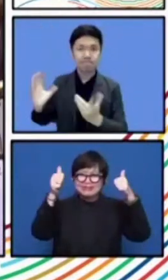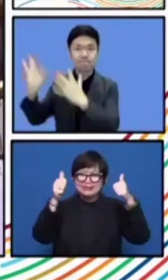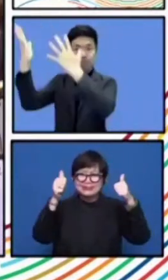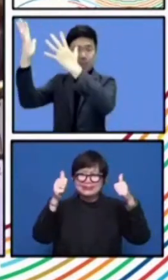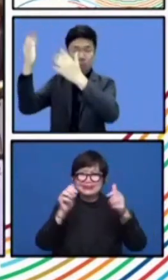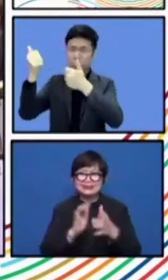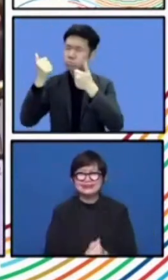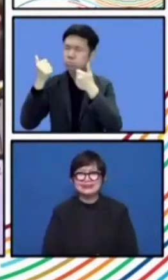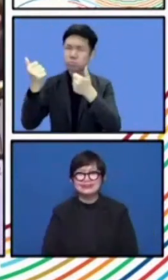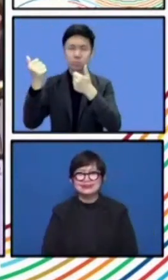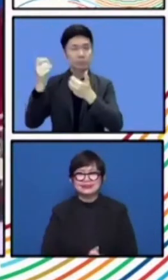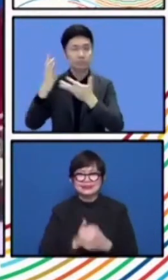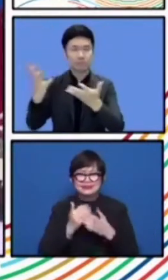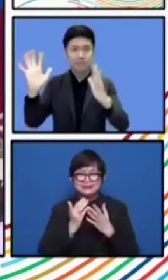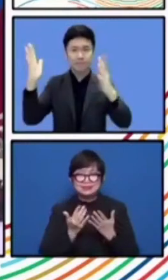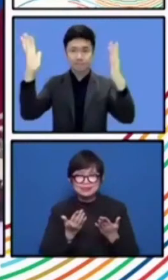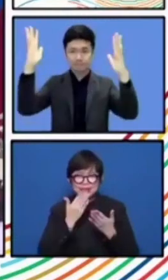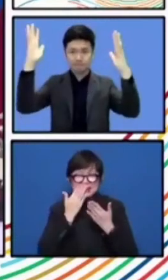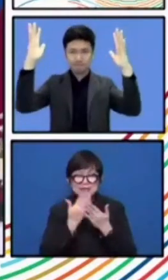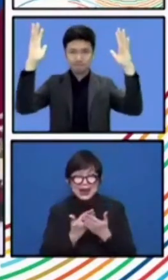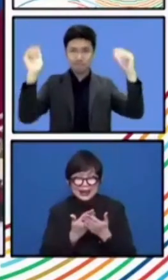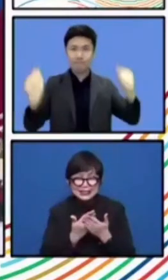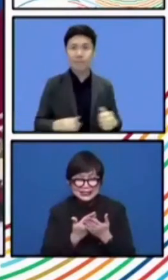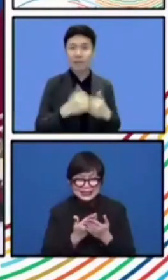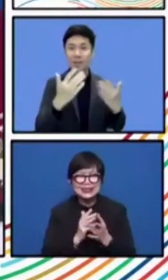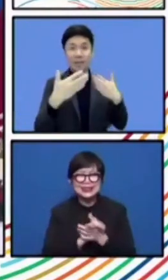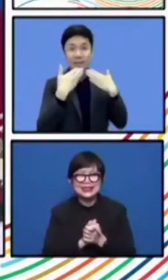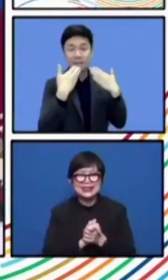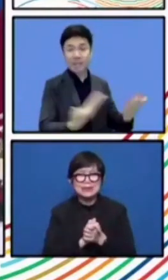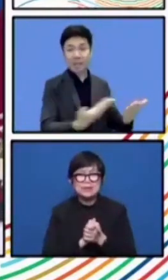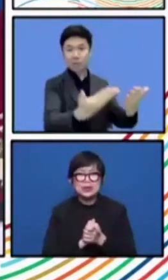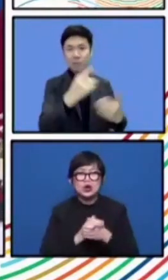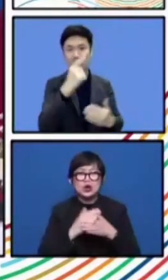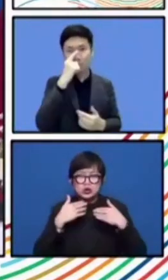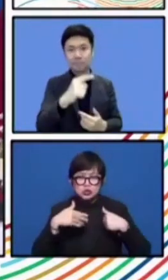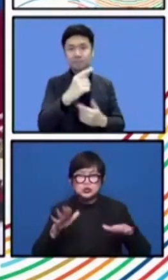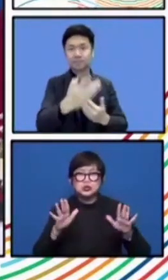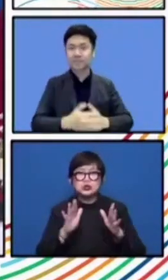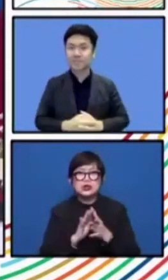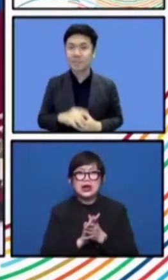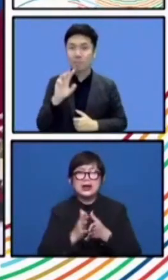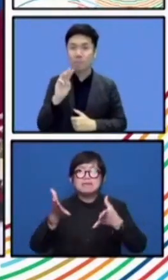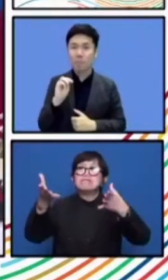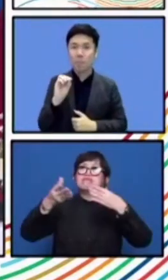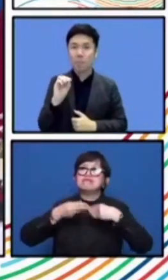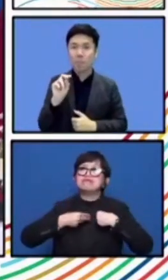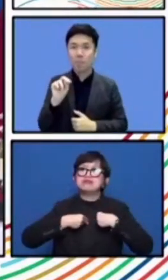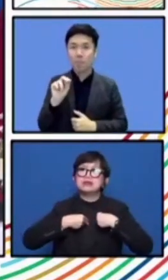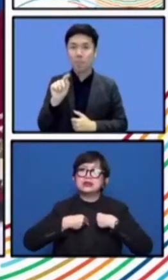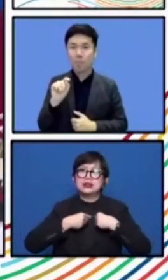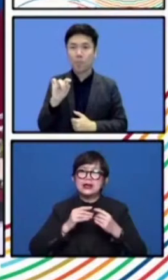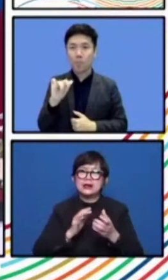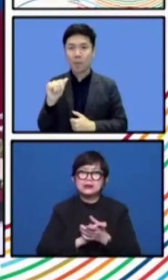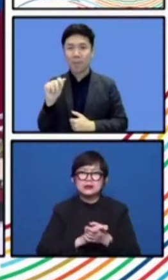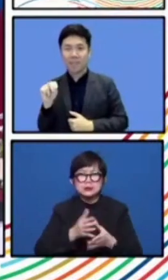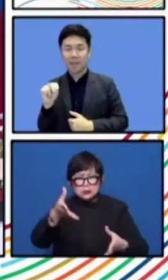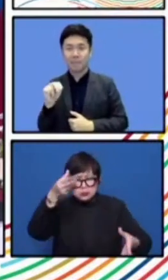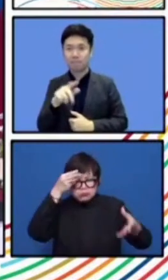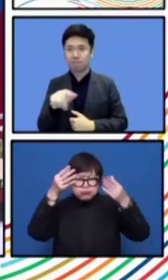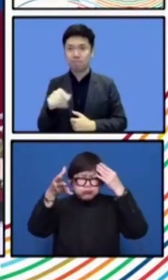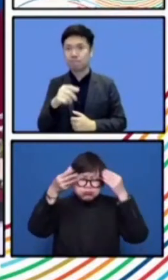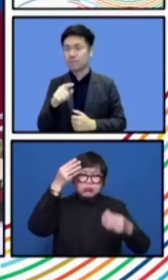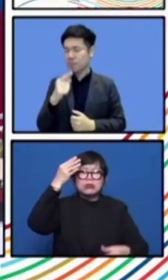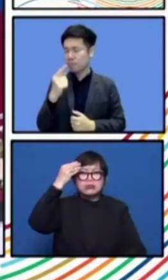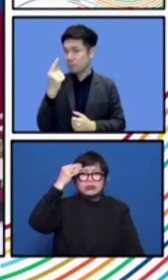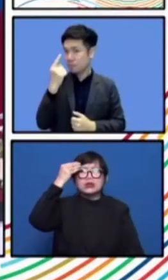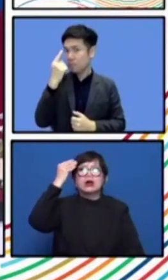thank you Mr montyan you give us was the Paradigm of accessibility it I think